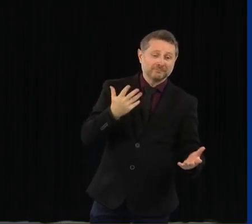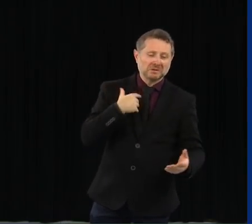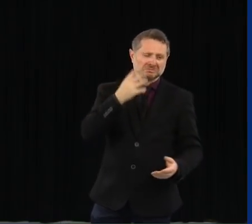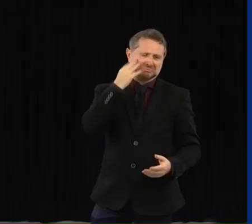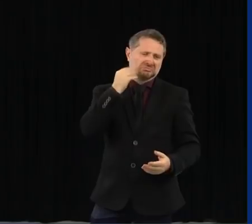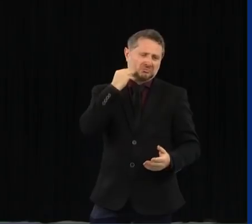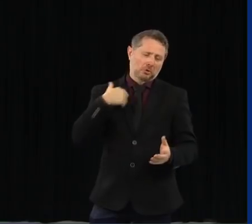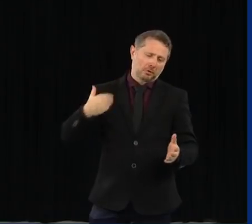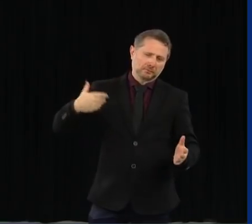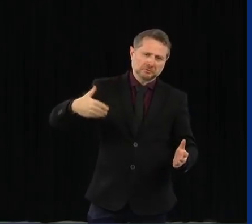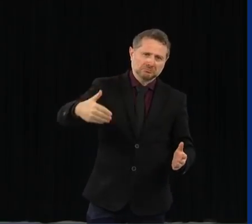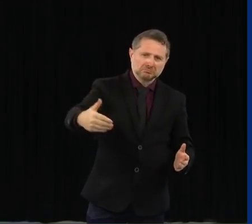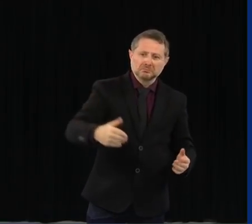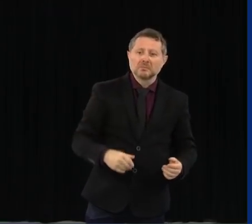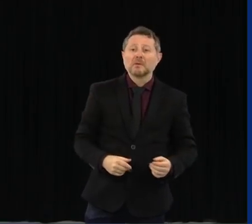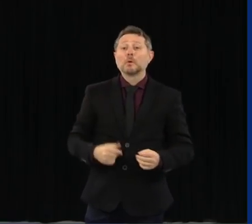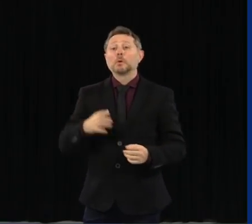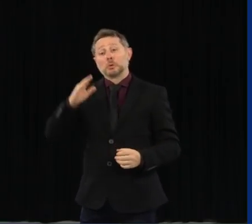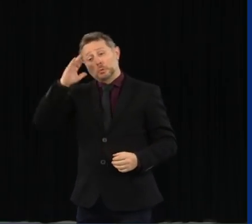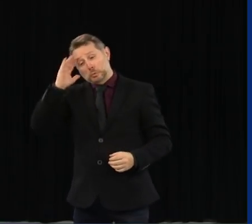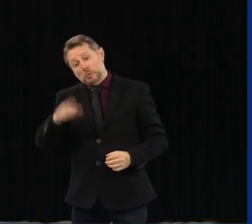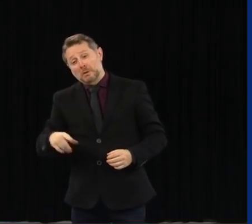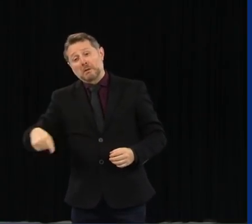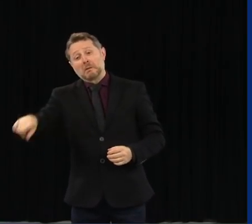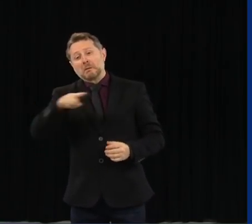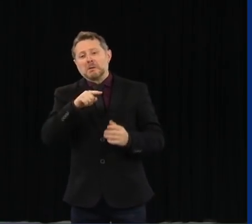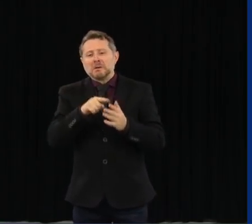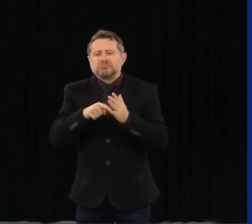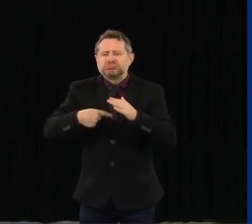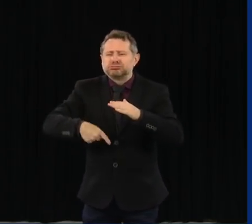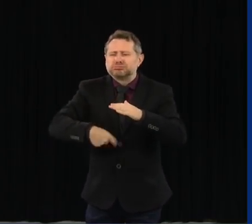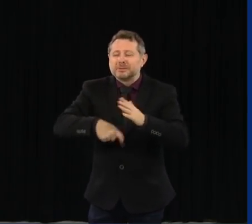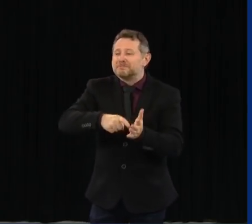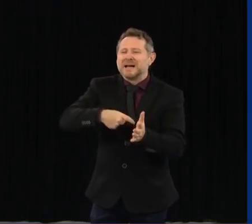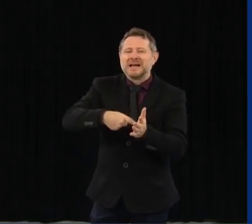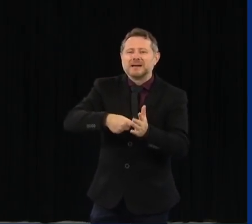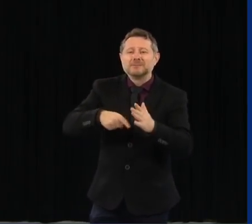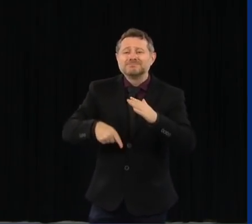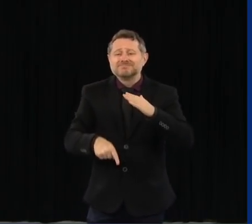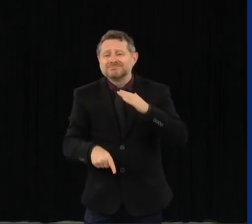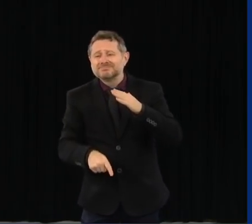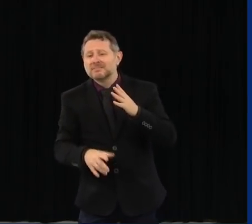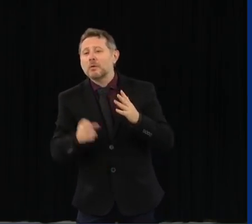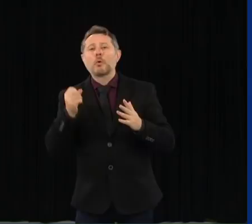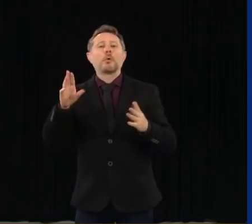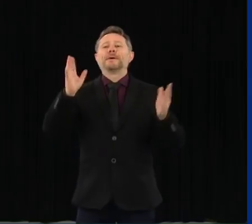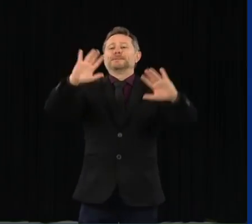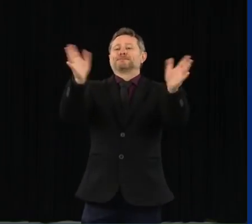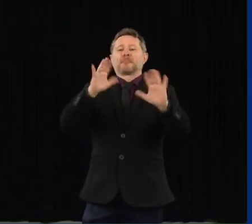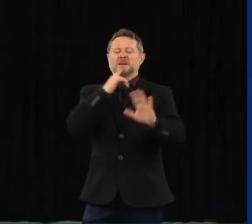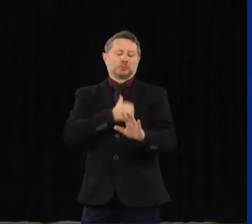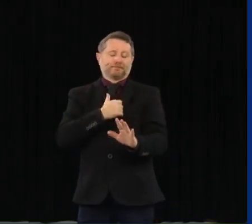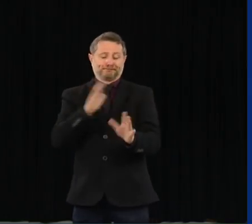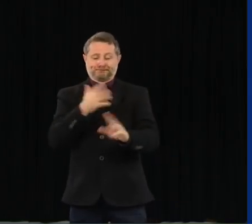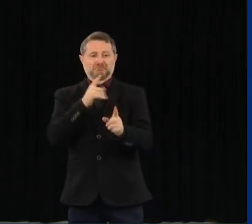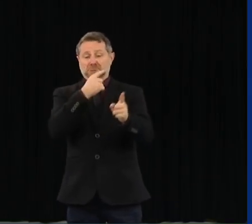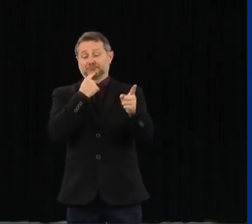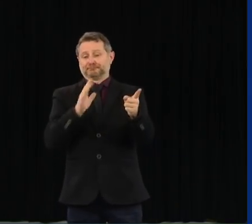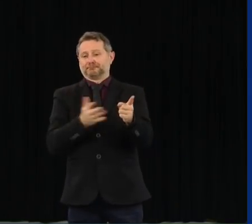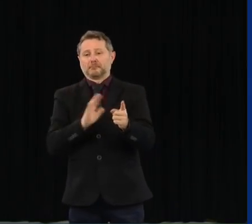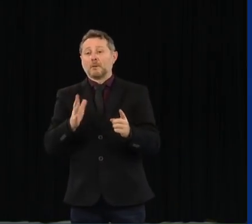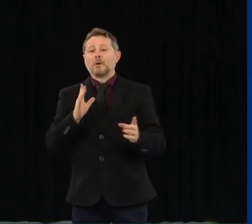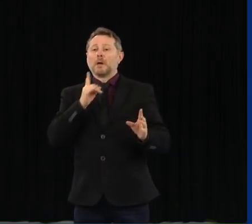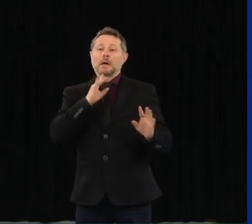have minor emergencies or disasters, when we have a minor hurricane that's regional in nature, or a